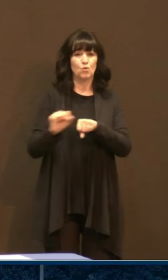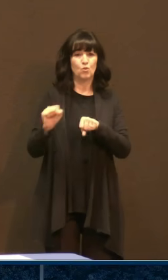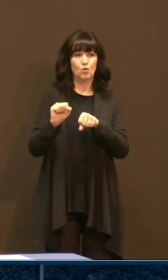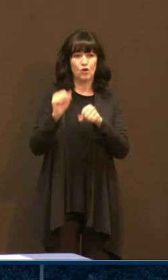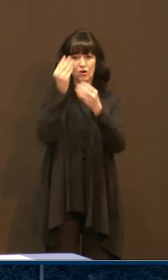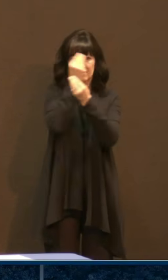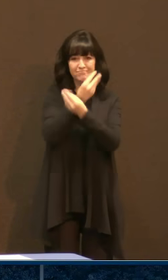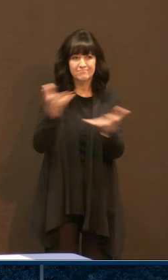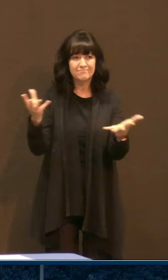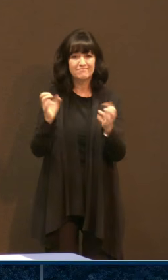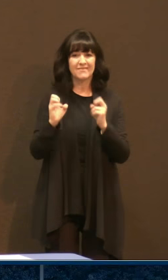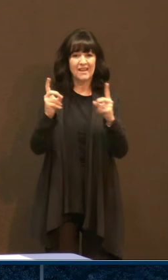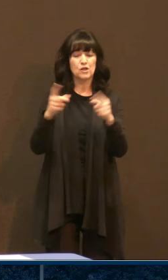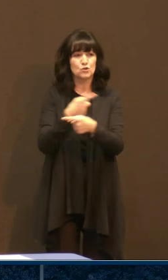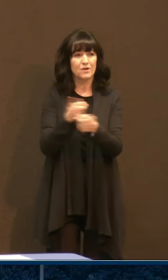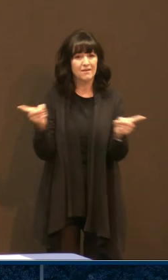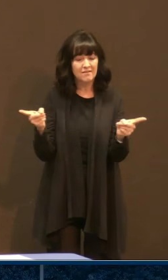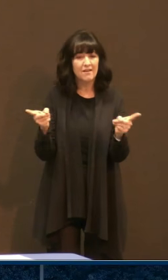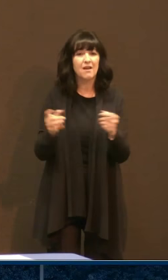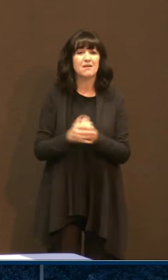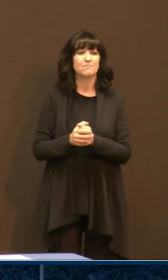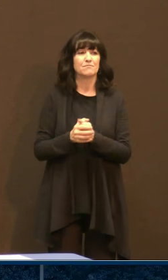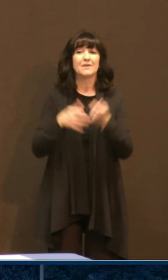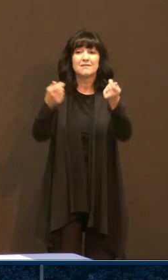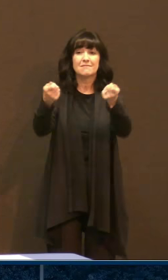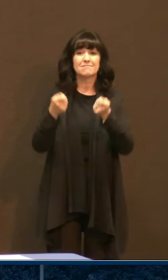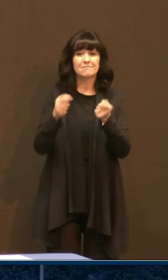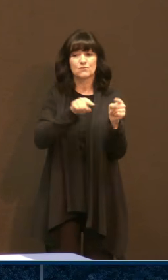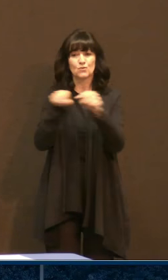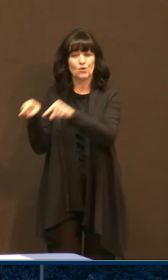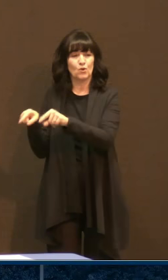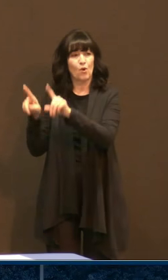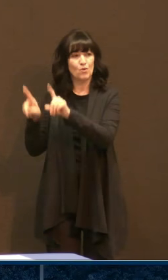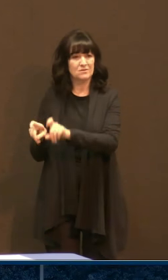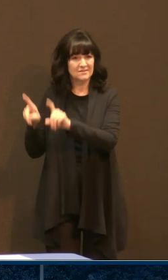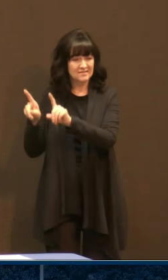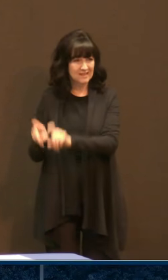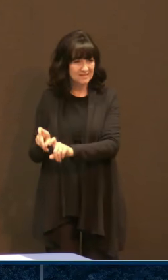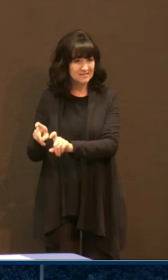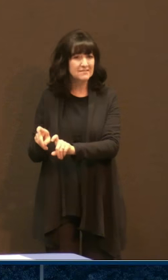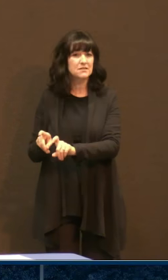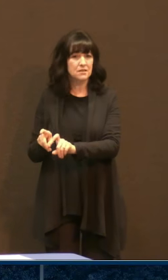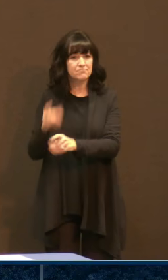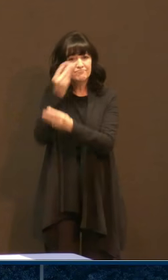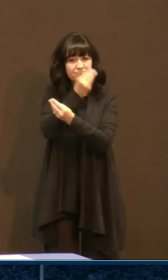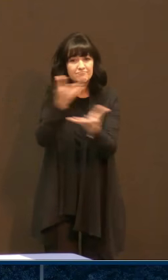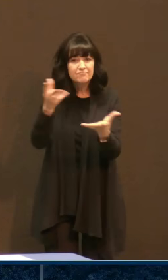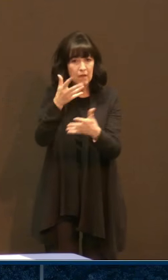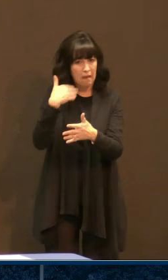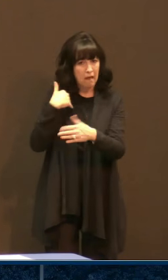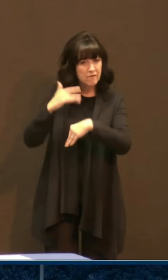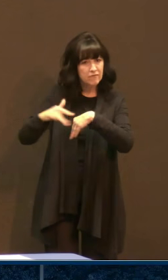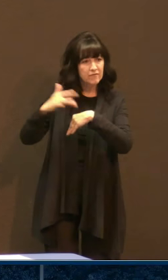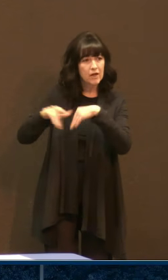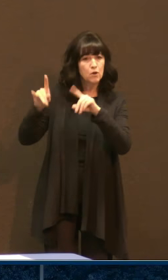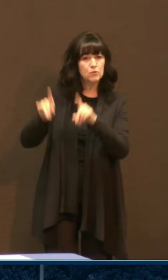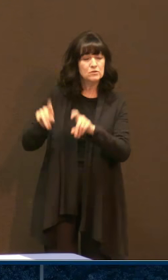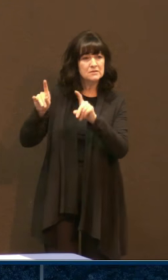communities, to get testing to communities that need it. We're going to work really hard on more community